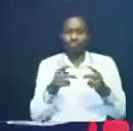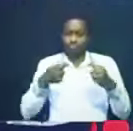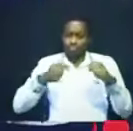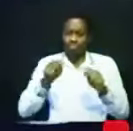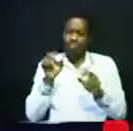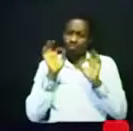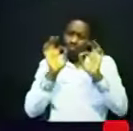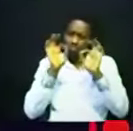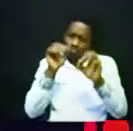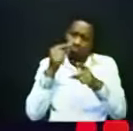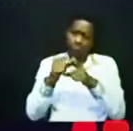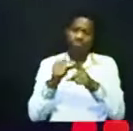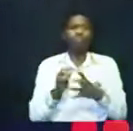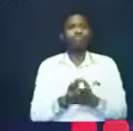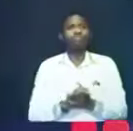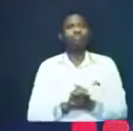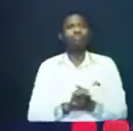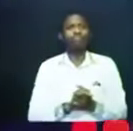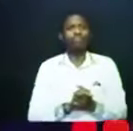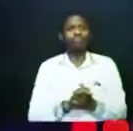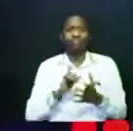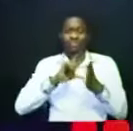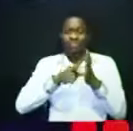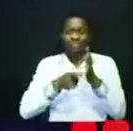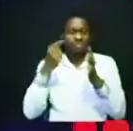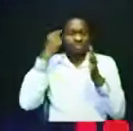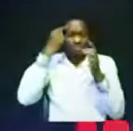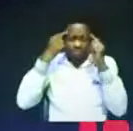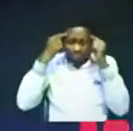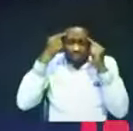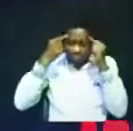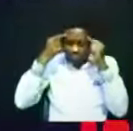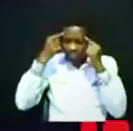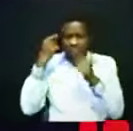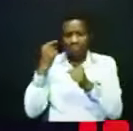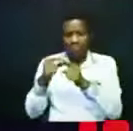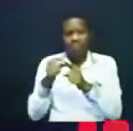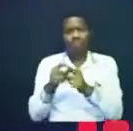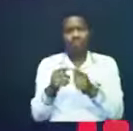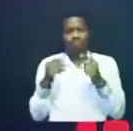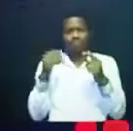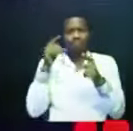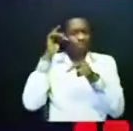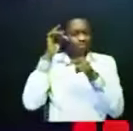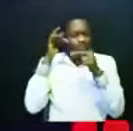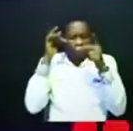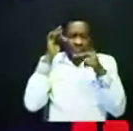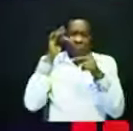word. Then think the word. Meditate upon it